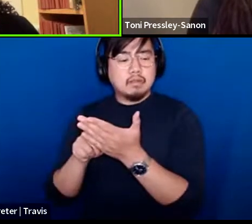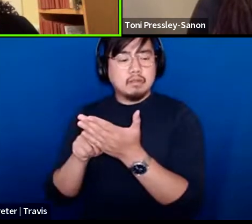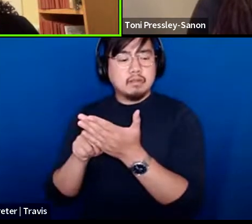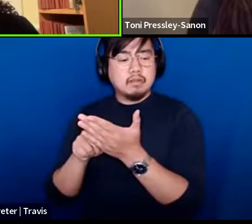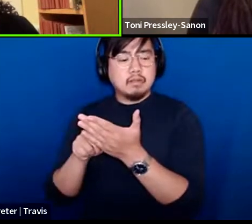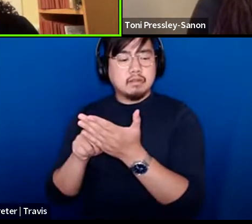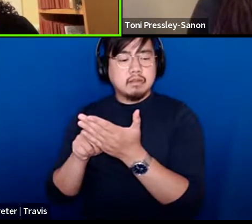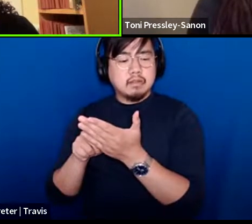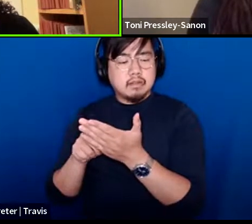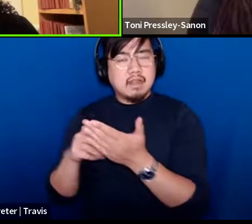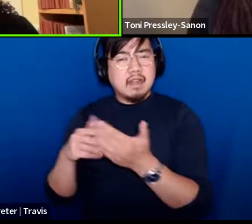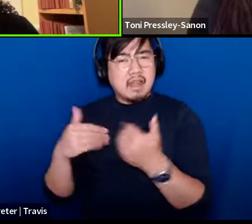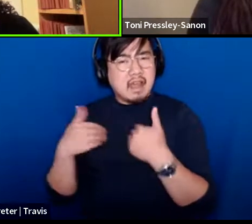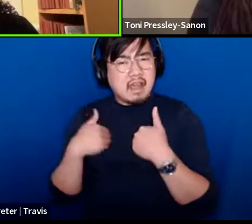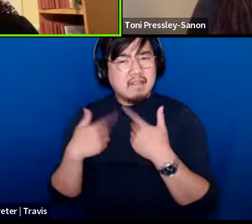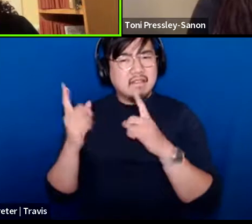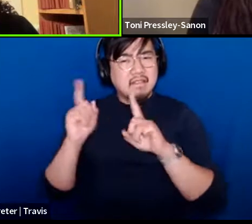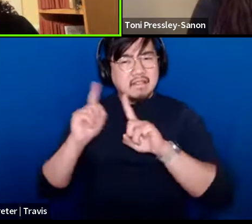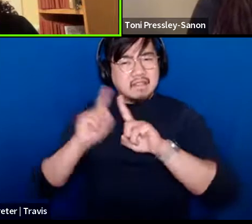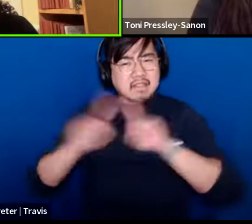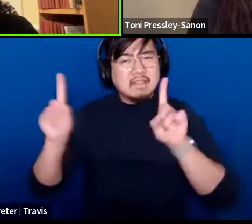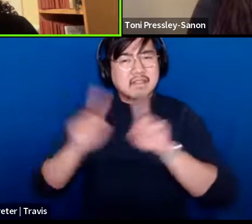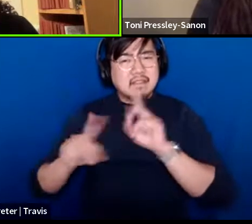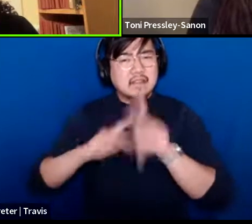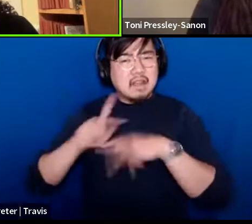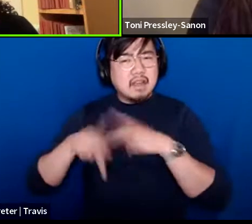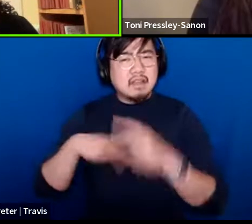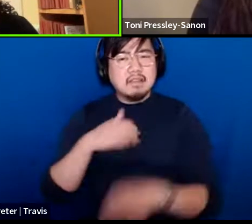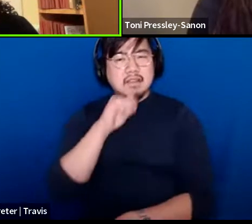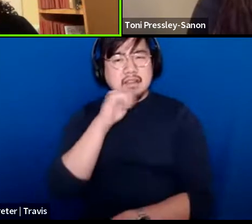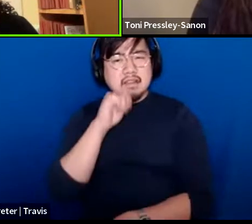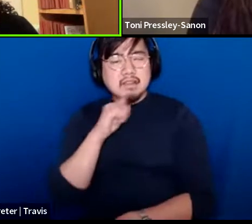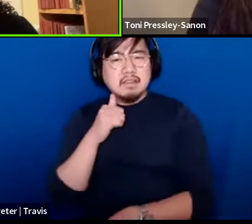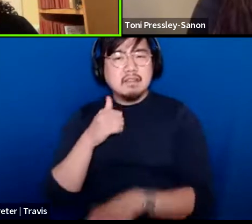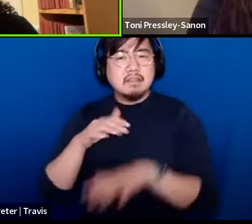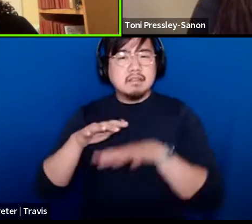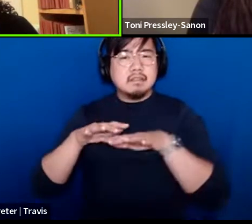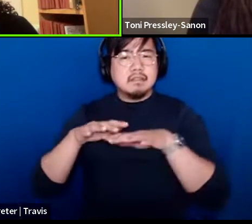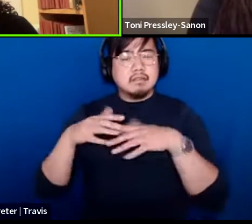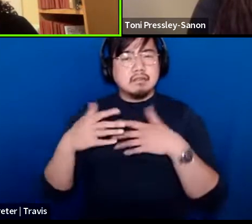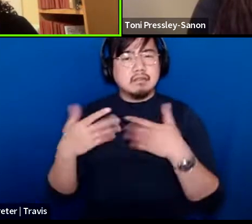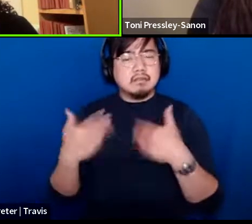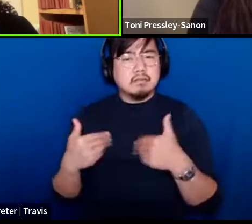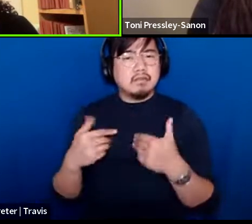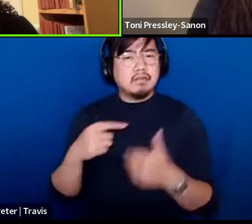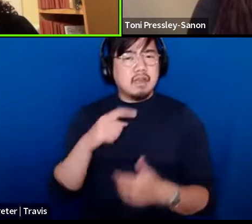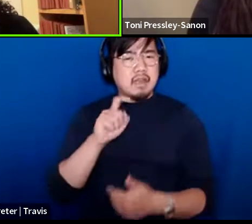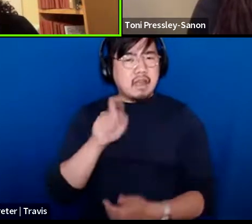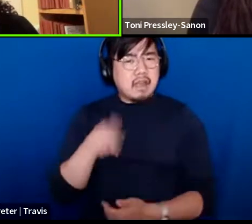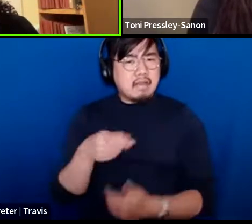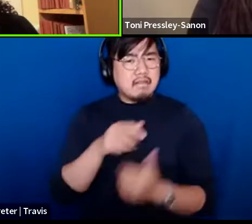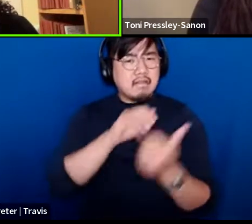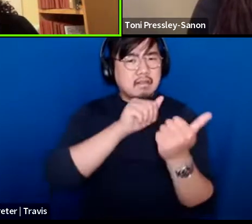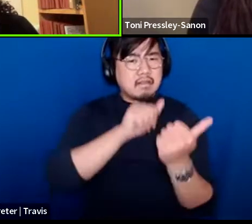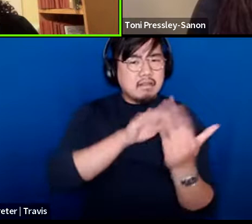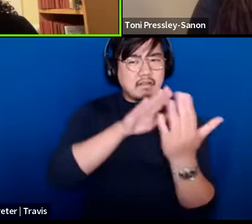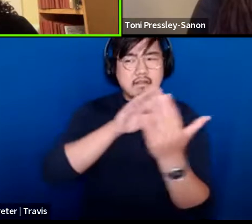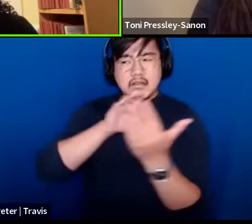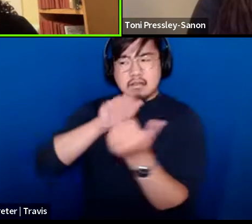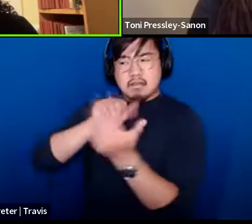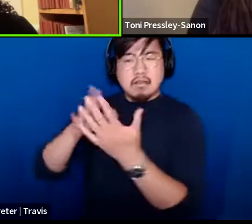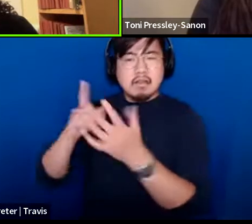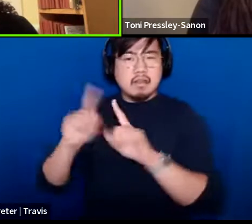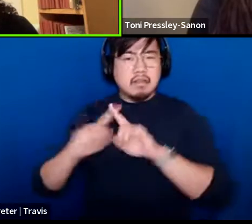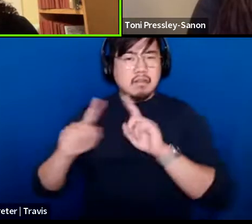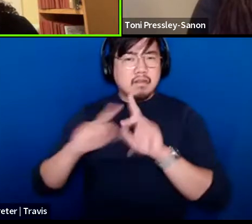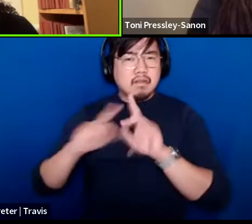distinct suffering, that there are distinct forms of suffering, and that we need to address those distinct forms of